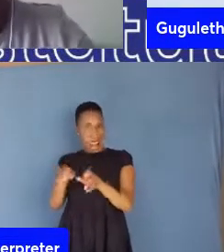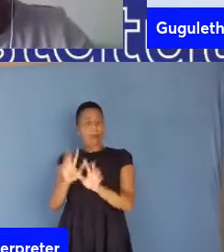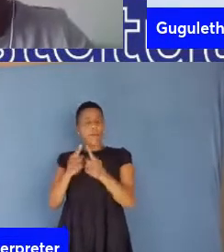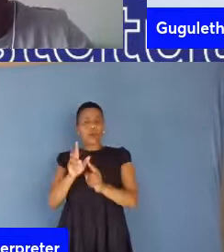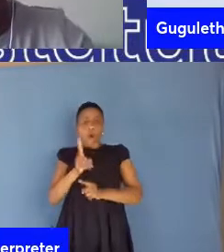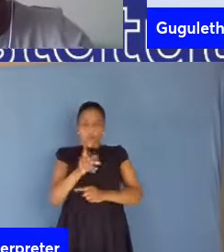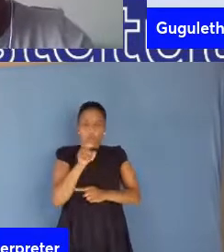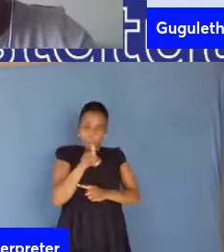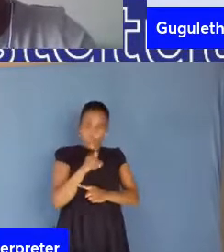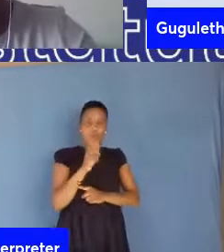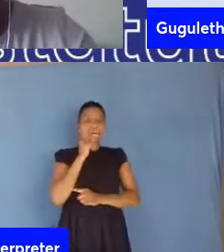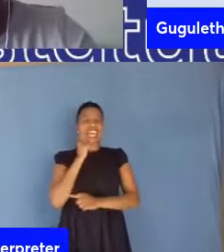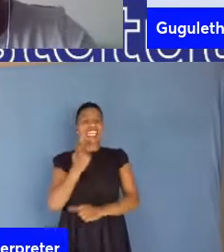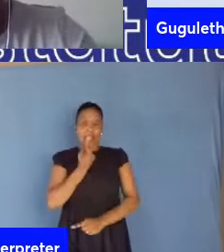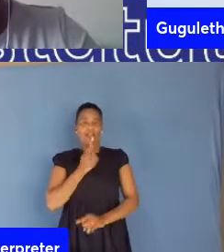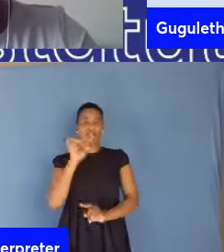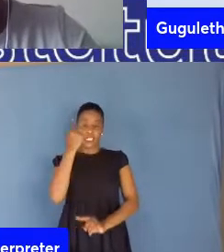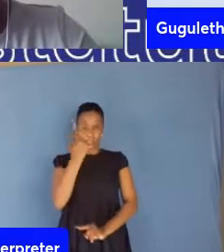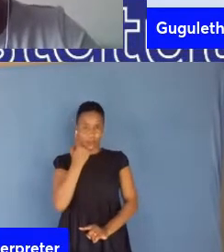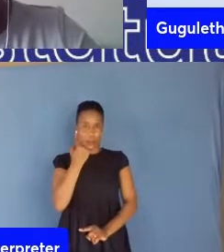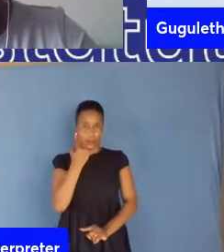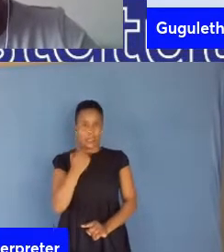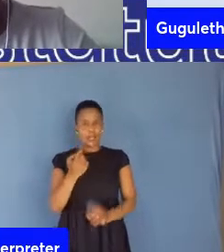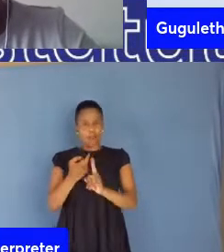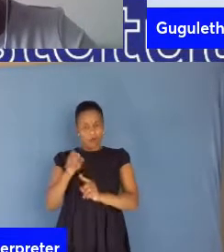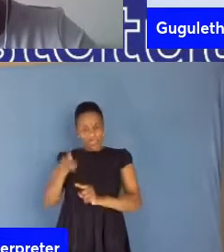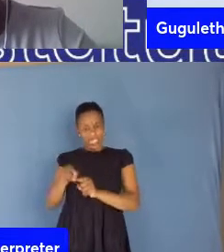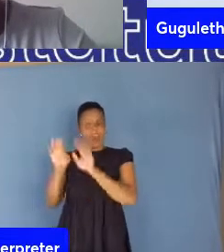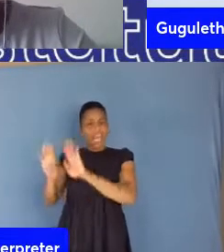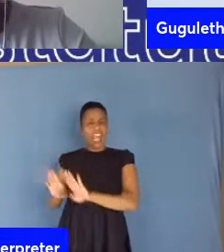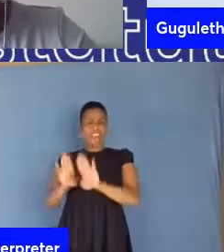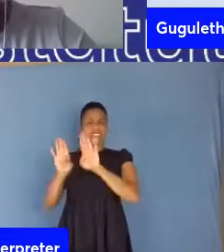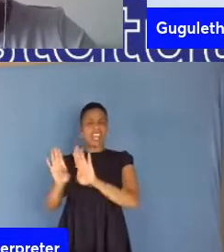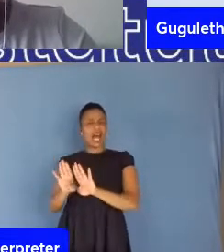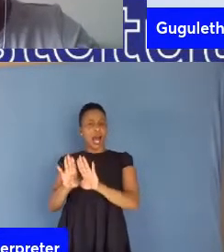who's assessing the behavior of other men and boys,